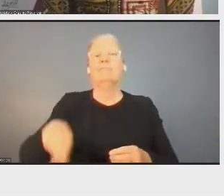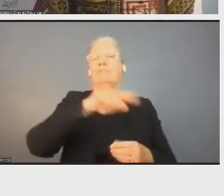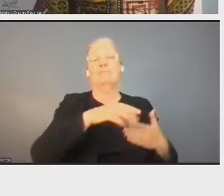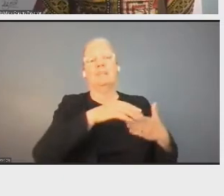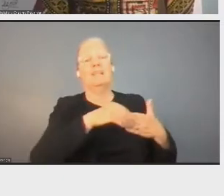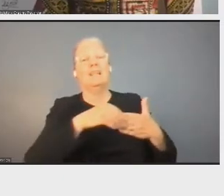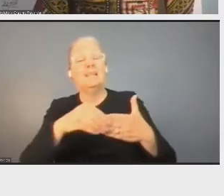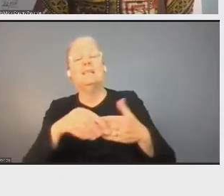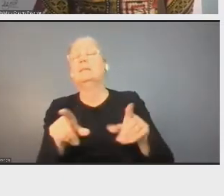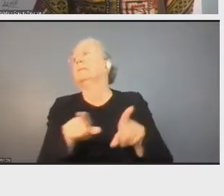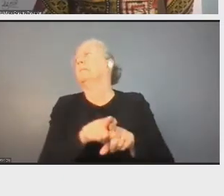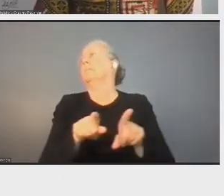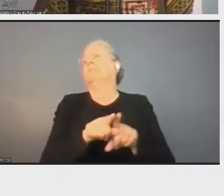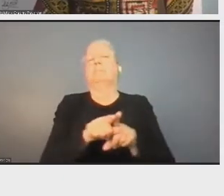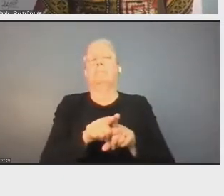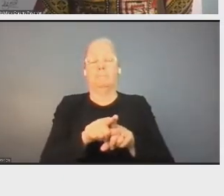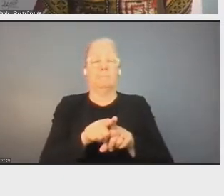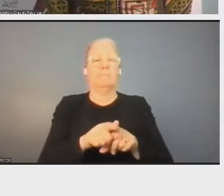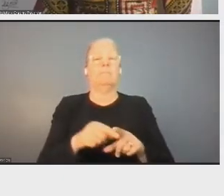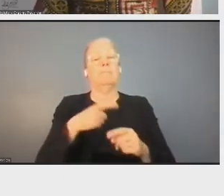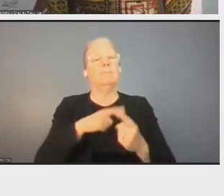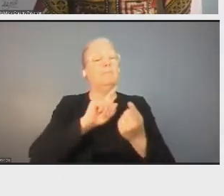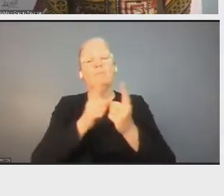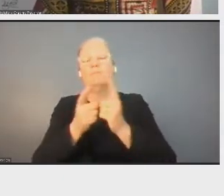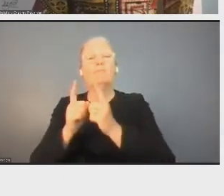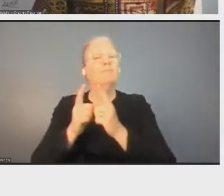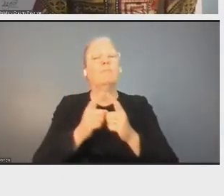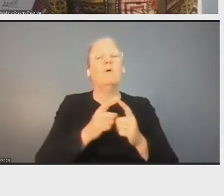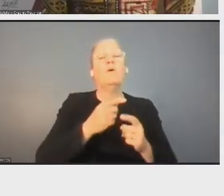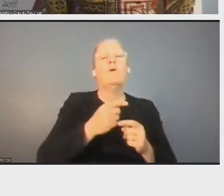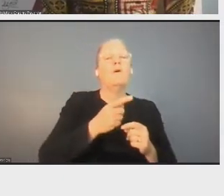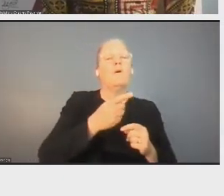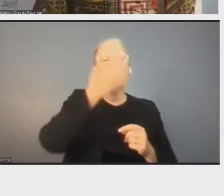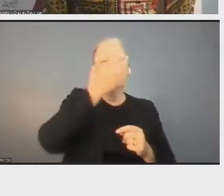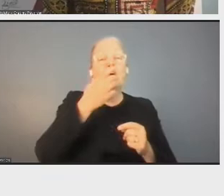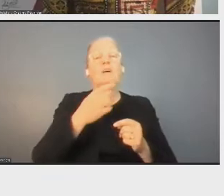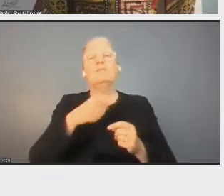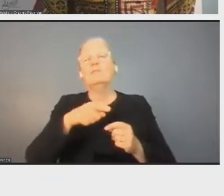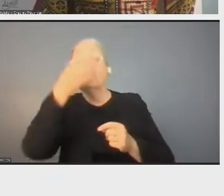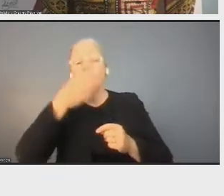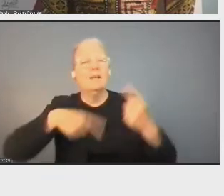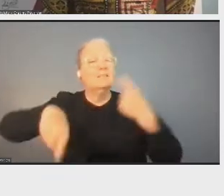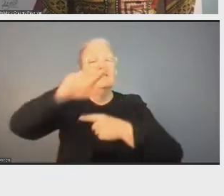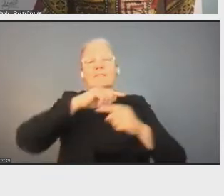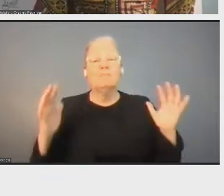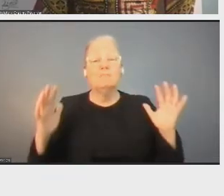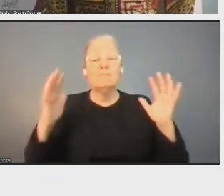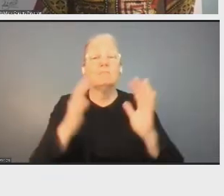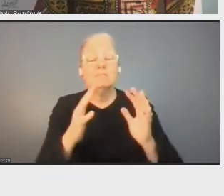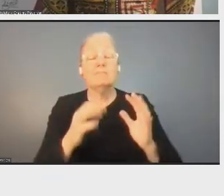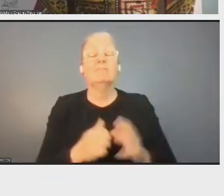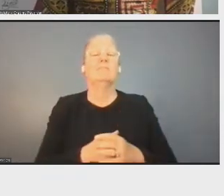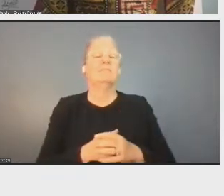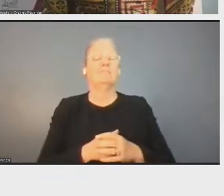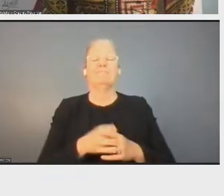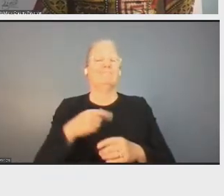instead of meeting with each other face to face, we really haven't had a meeting to be able